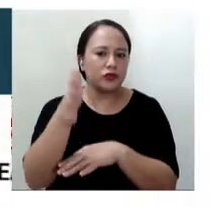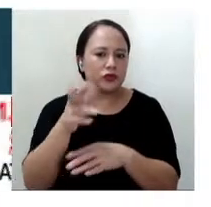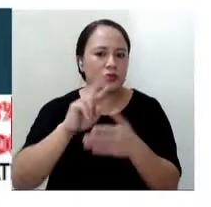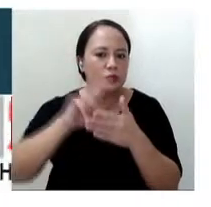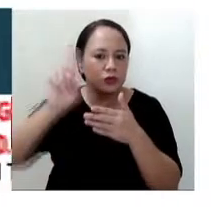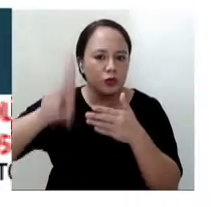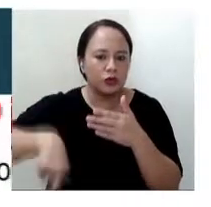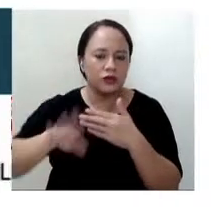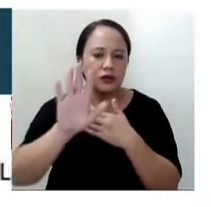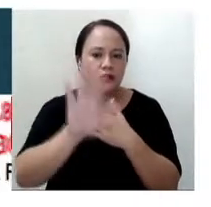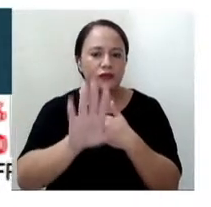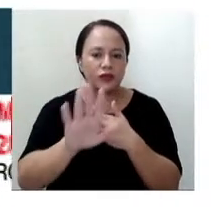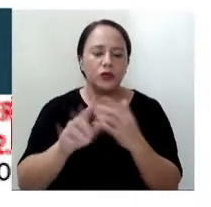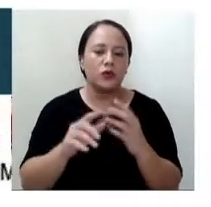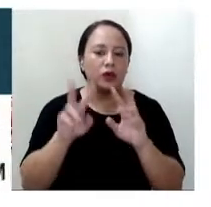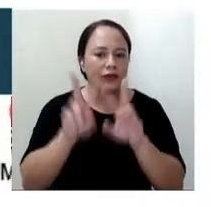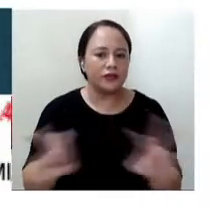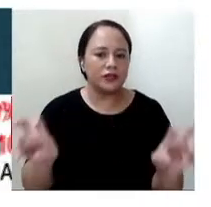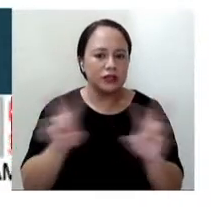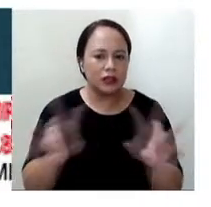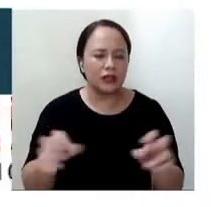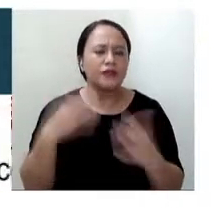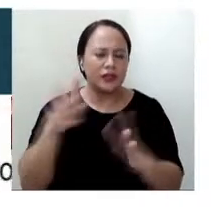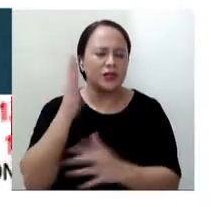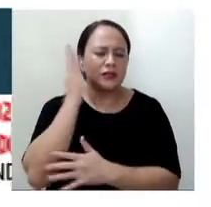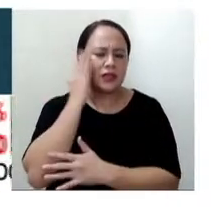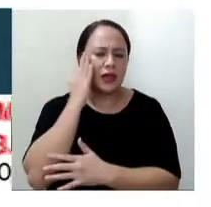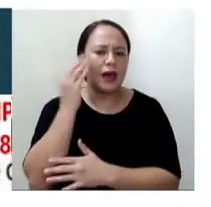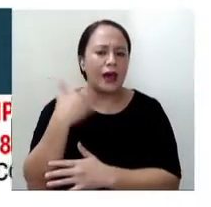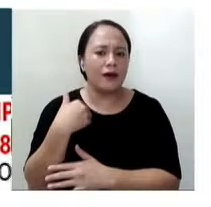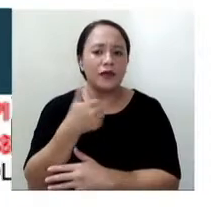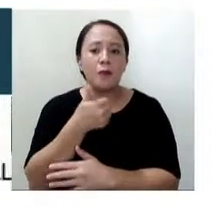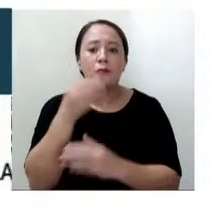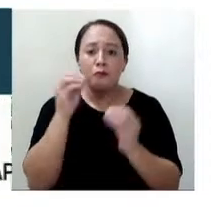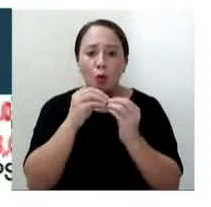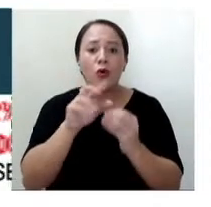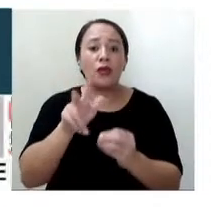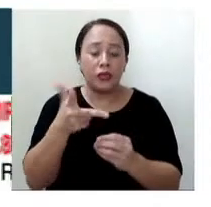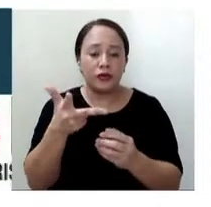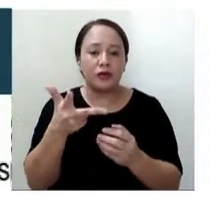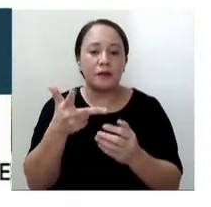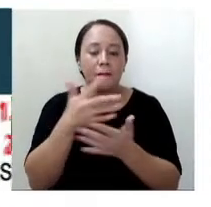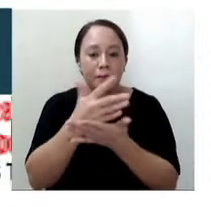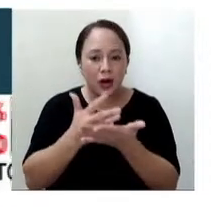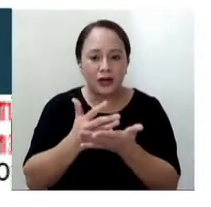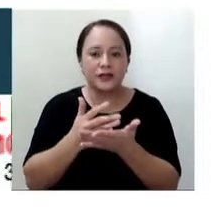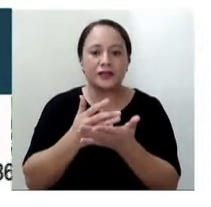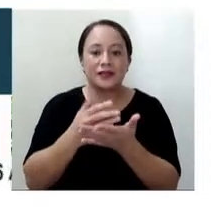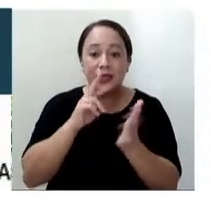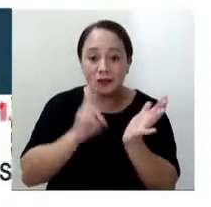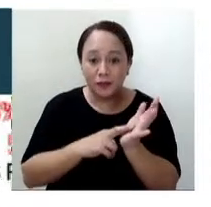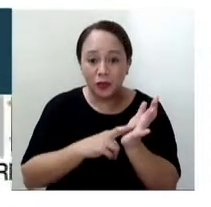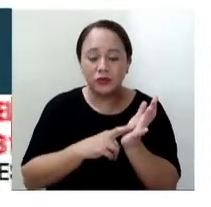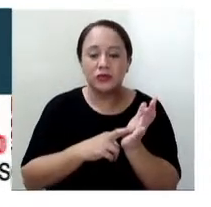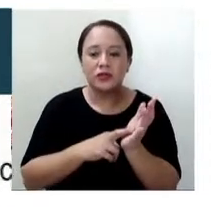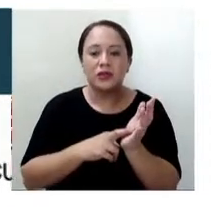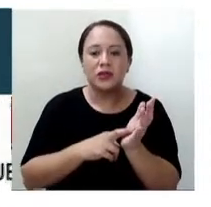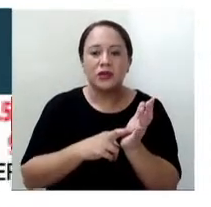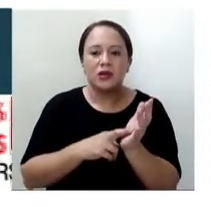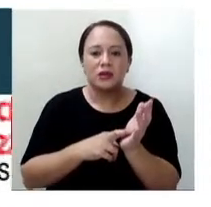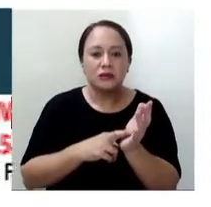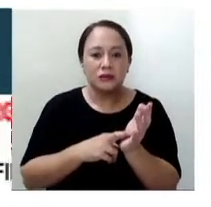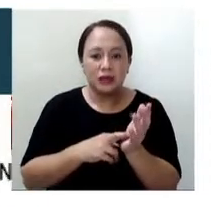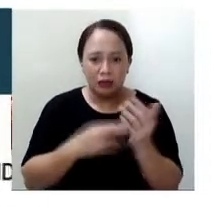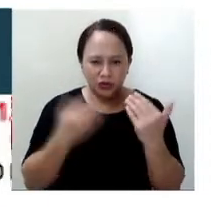of your succeeding investigation? We do know that there is another one, a third part of these series that's going to come out. Will that have